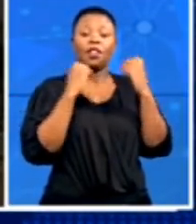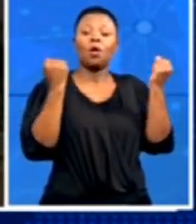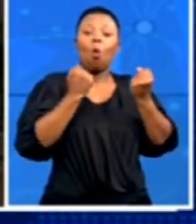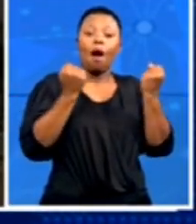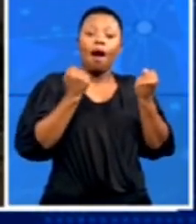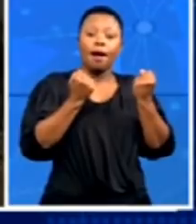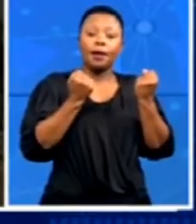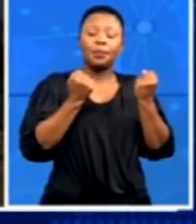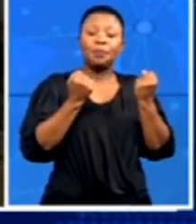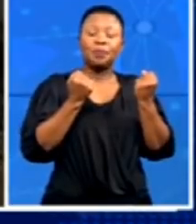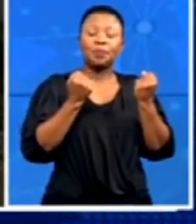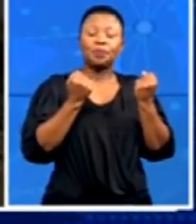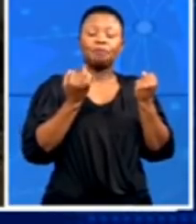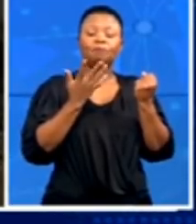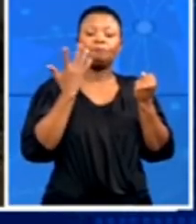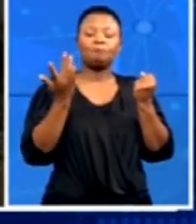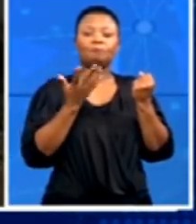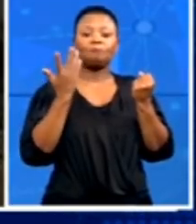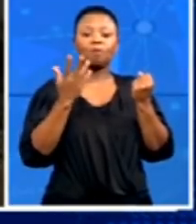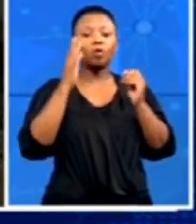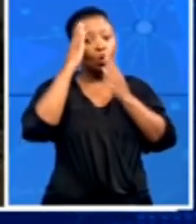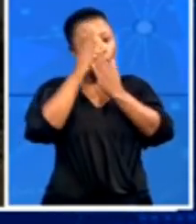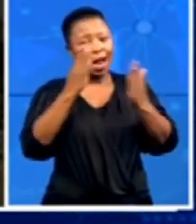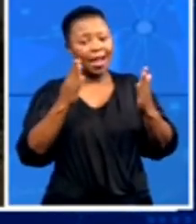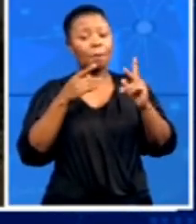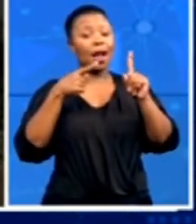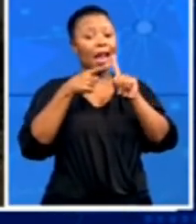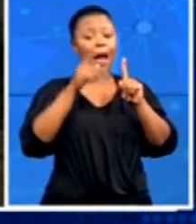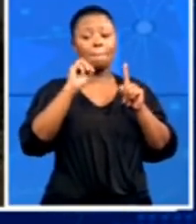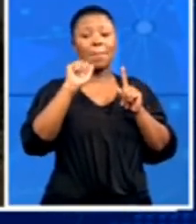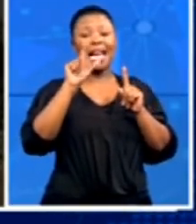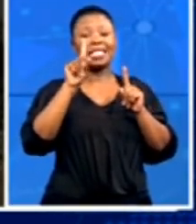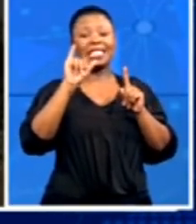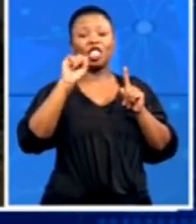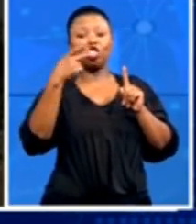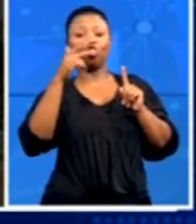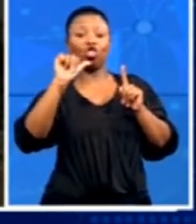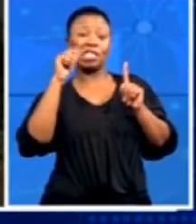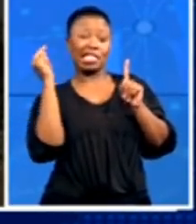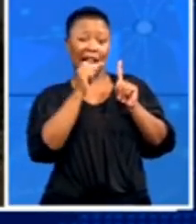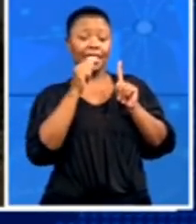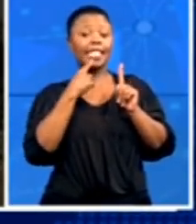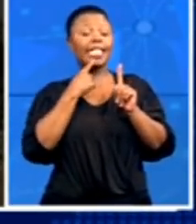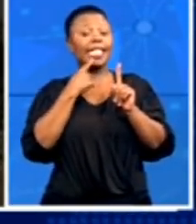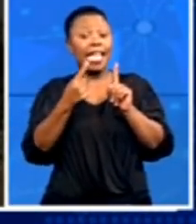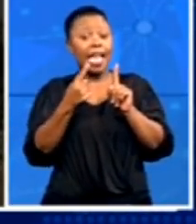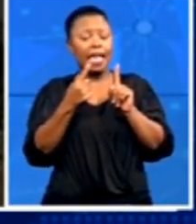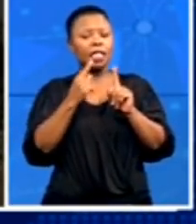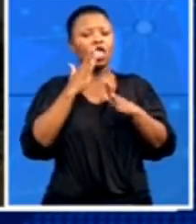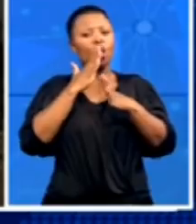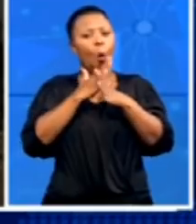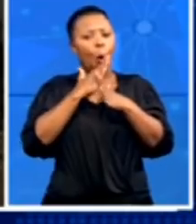Honorable Madisha referred to, and that work referred to by the Honorable